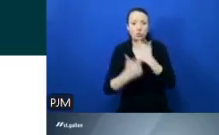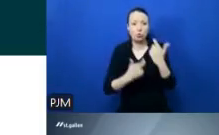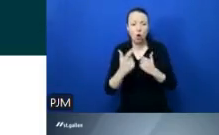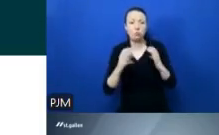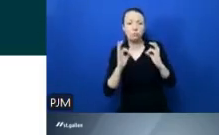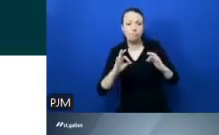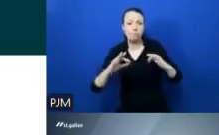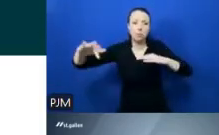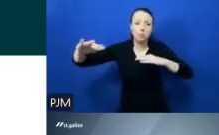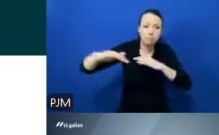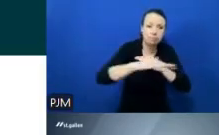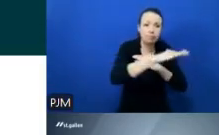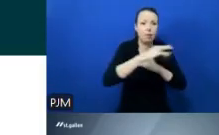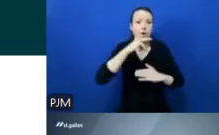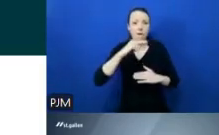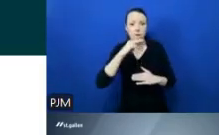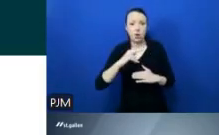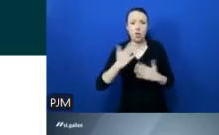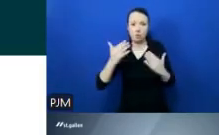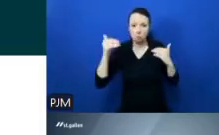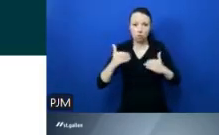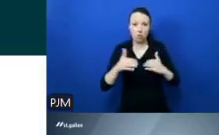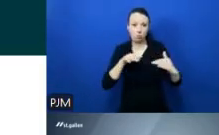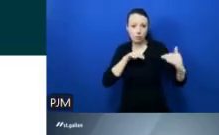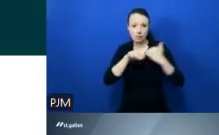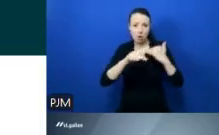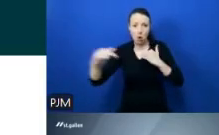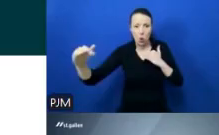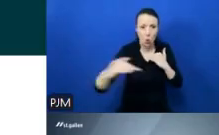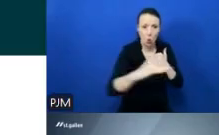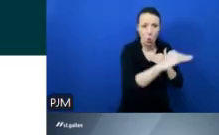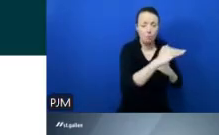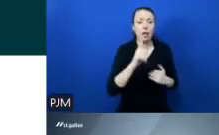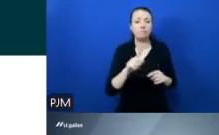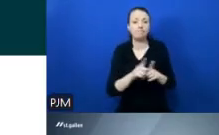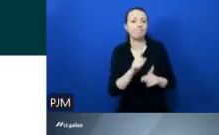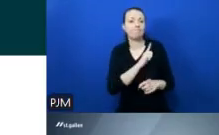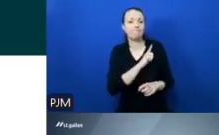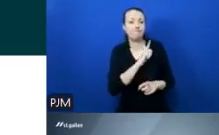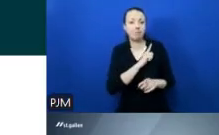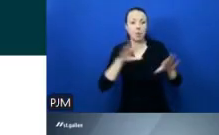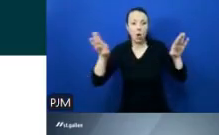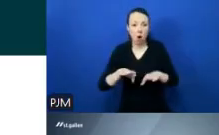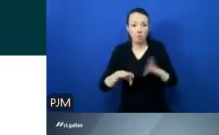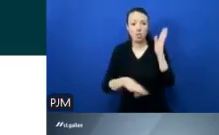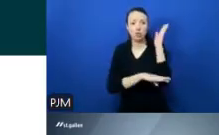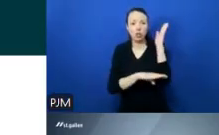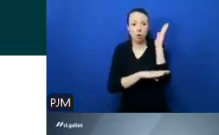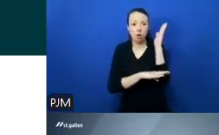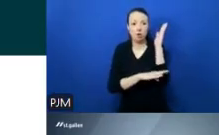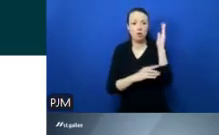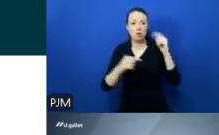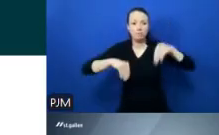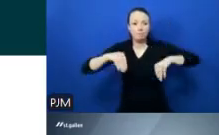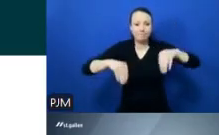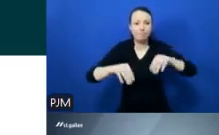proper passage for the water so that it can flow freely. And we have to remember that we should not plant too